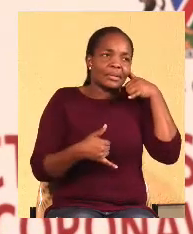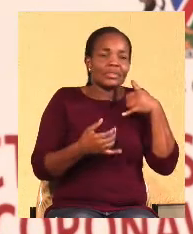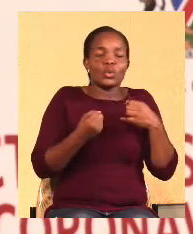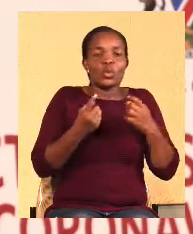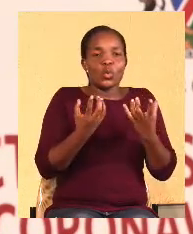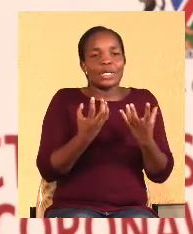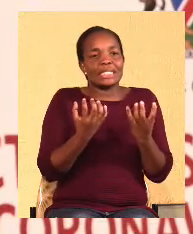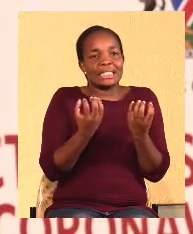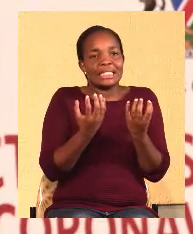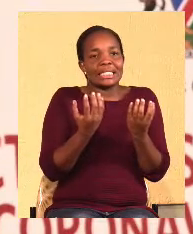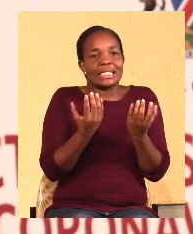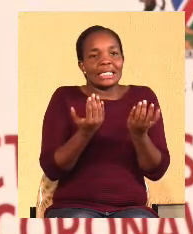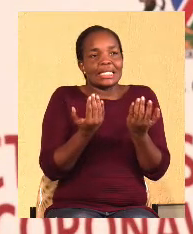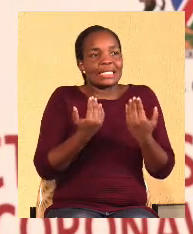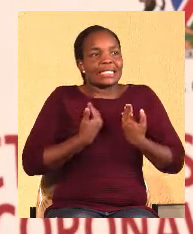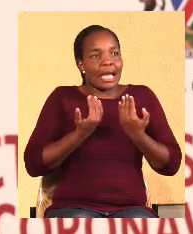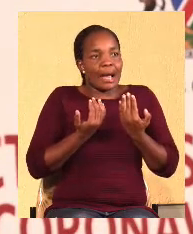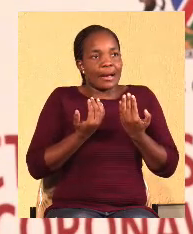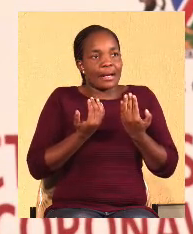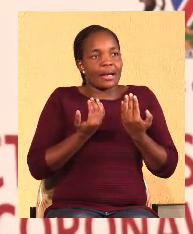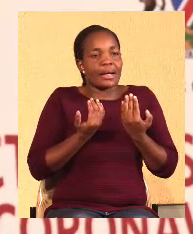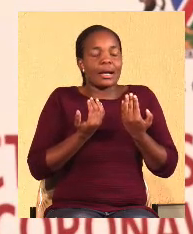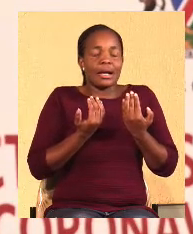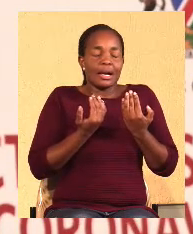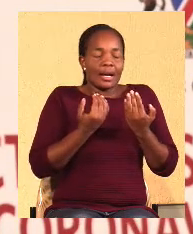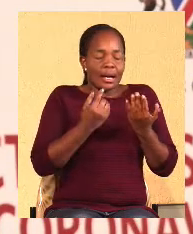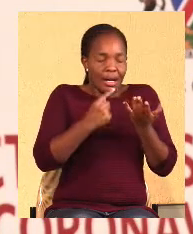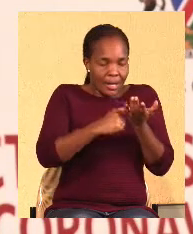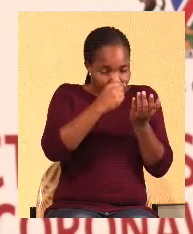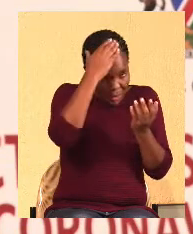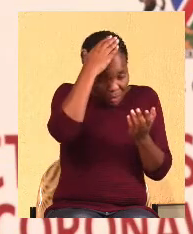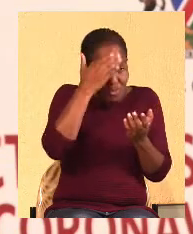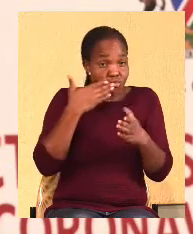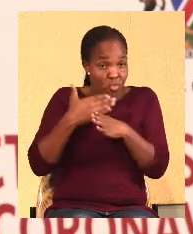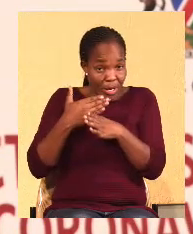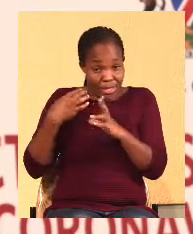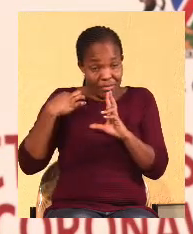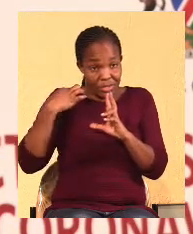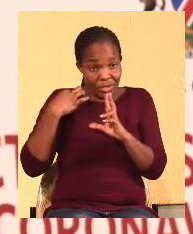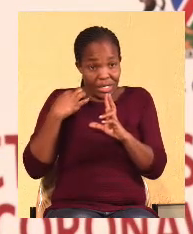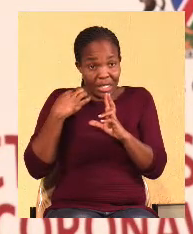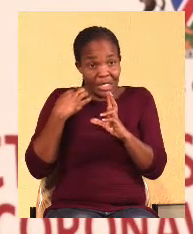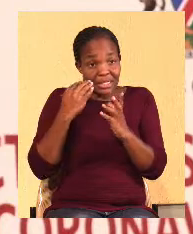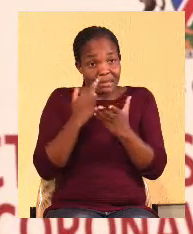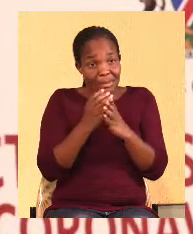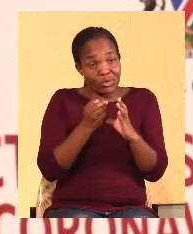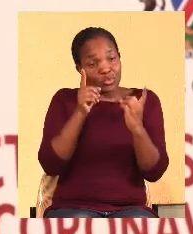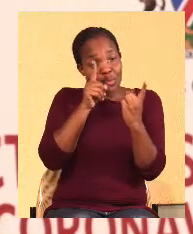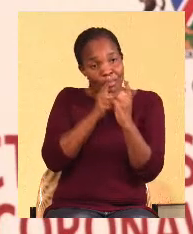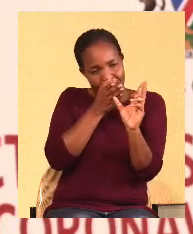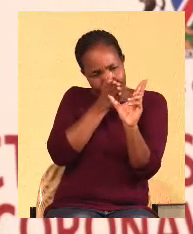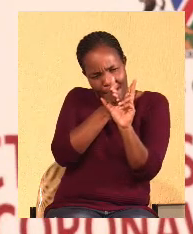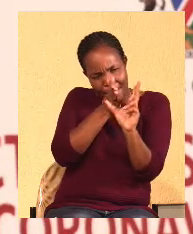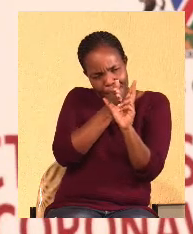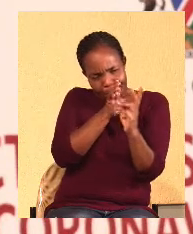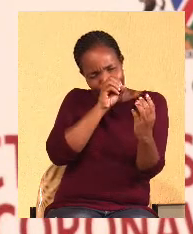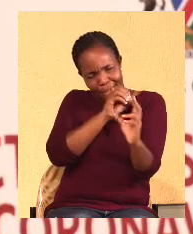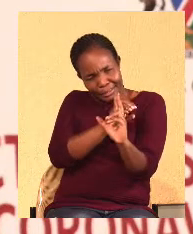young graduates just to be debriefed by the social workers and psychologists, and because sometimes it can become hectic.